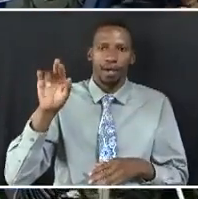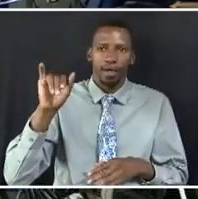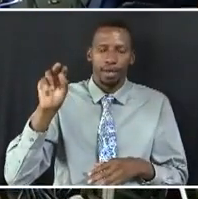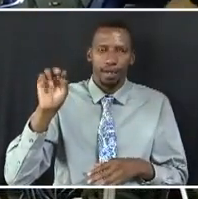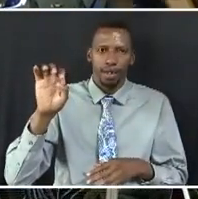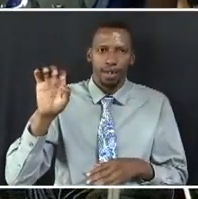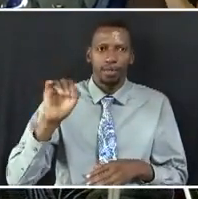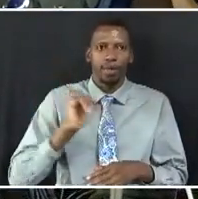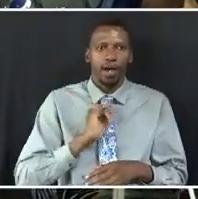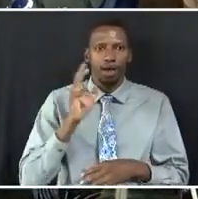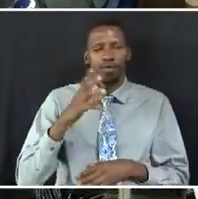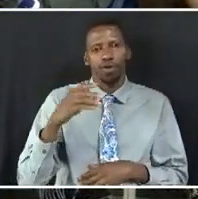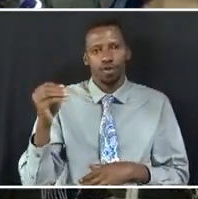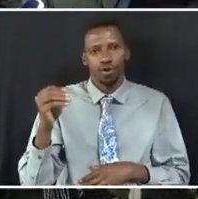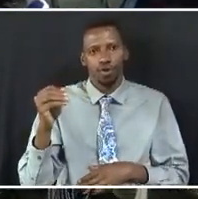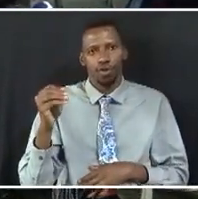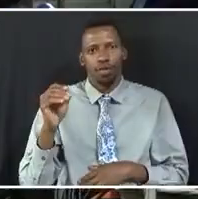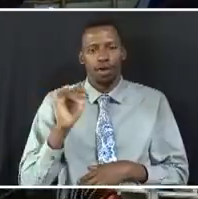I will go.